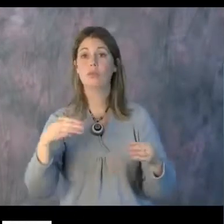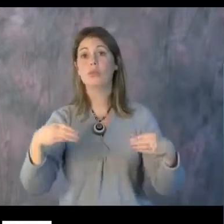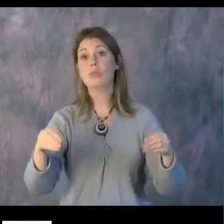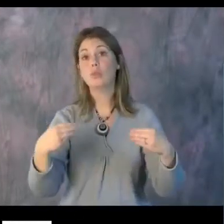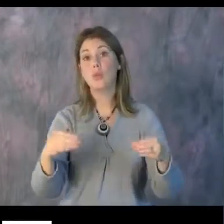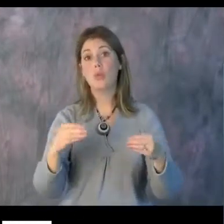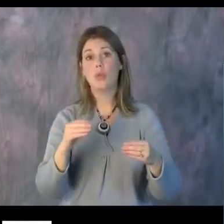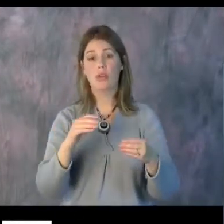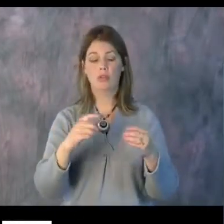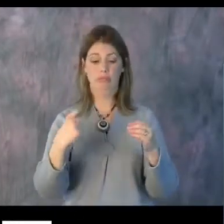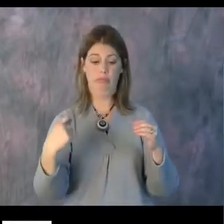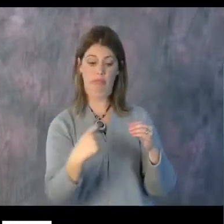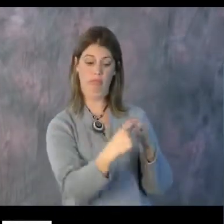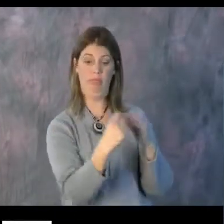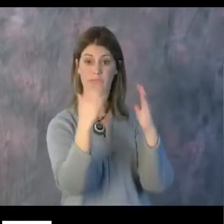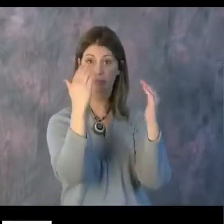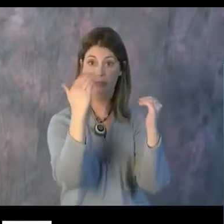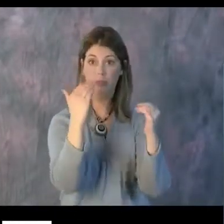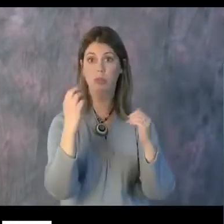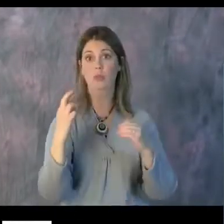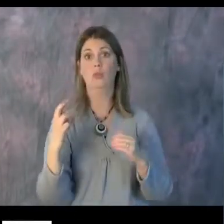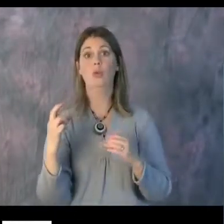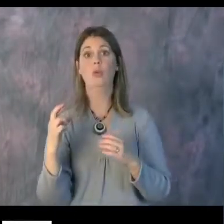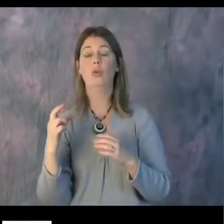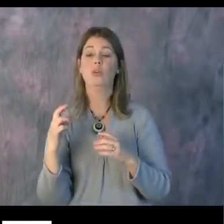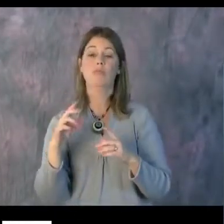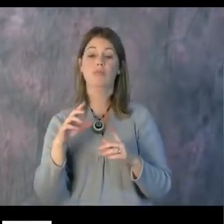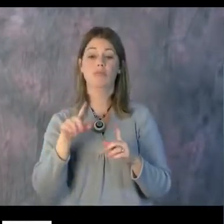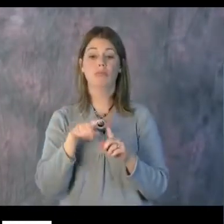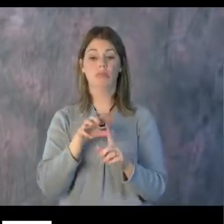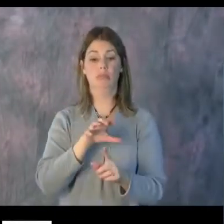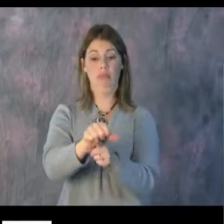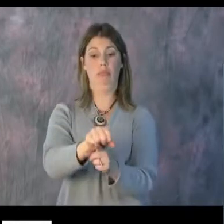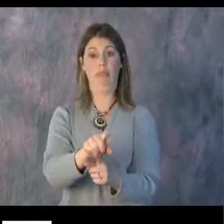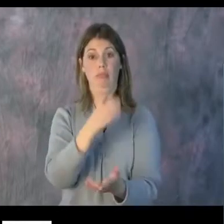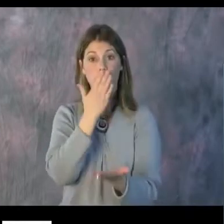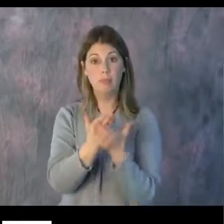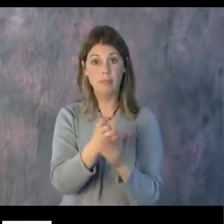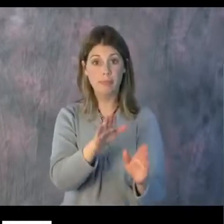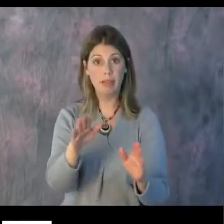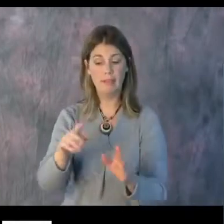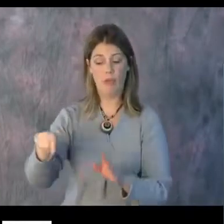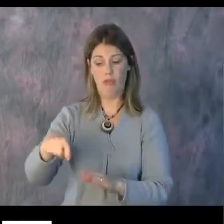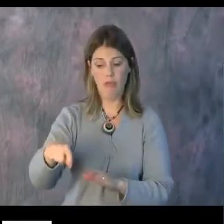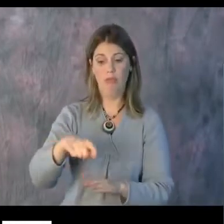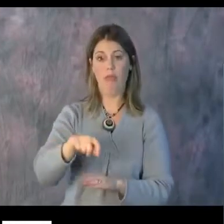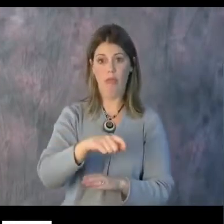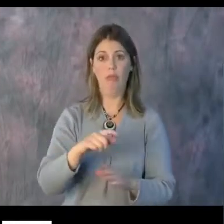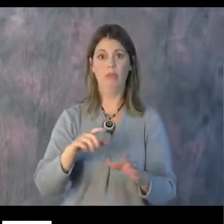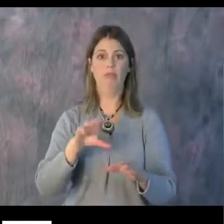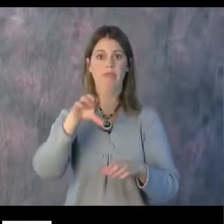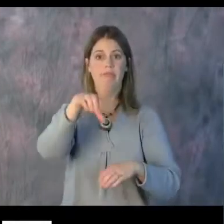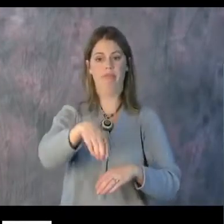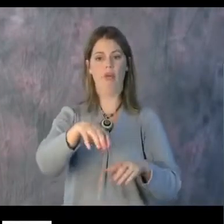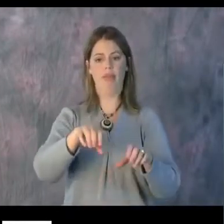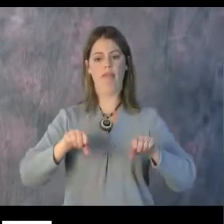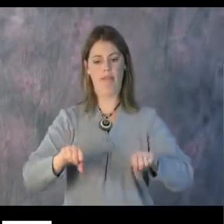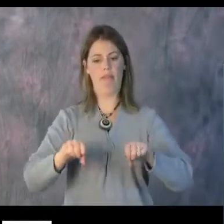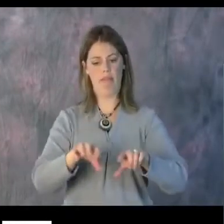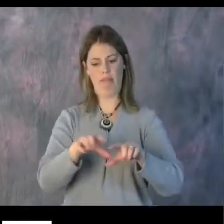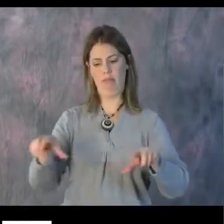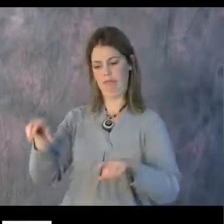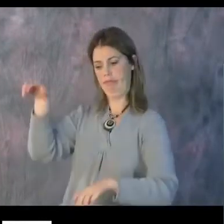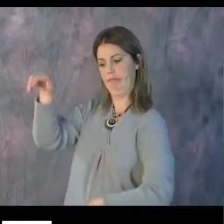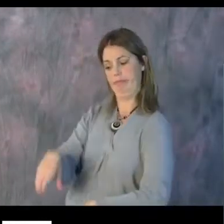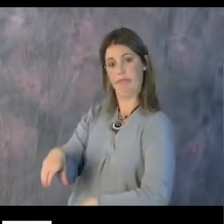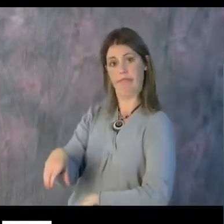You can possibly use index cards to set up the expectations, maybe at a school or at the store.